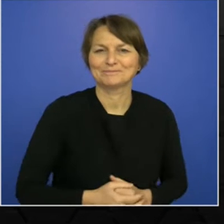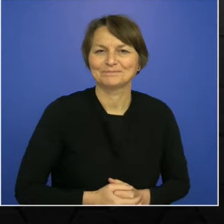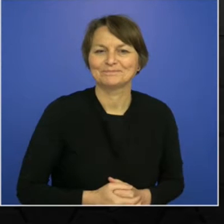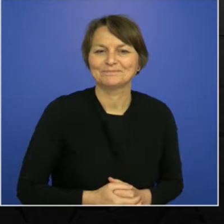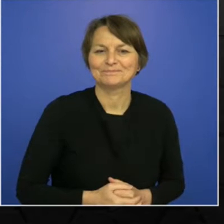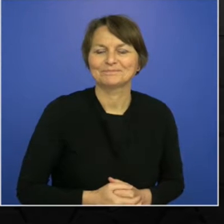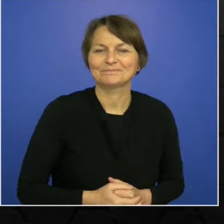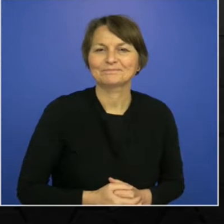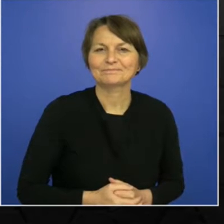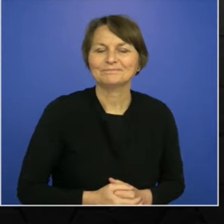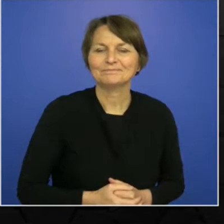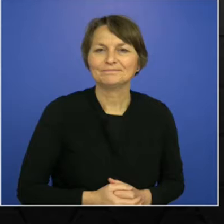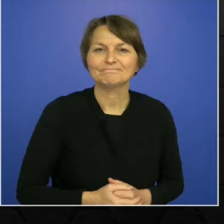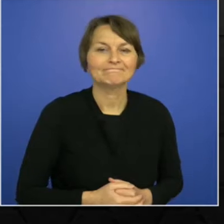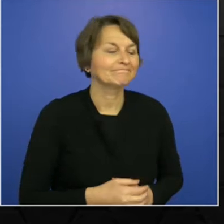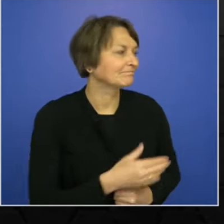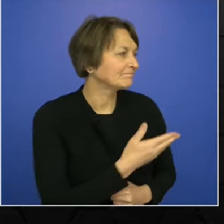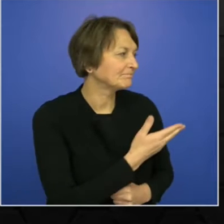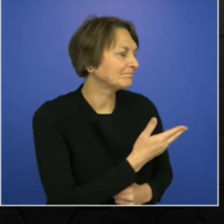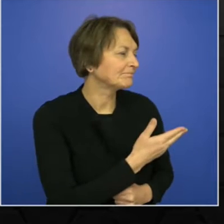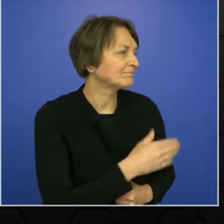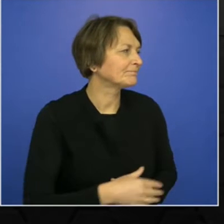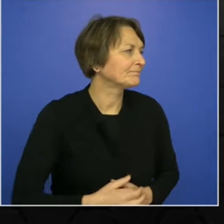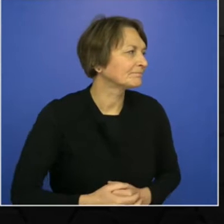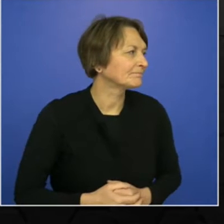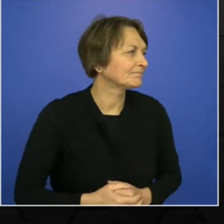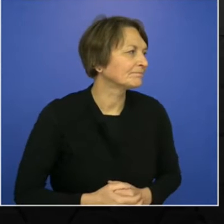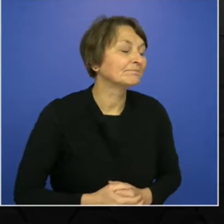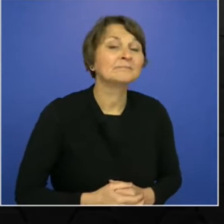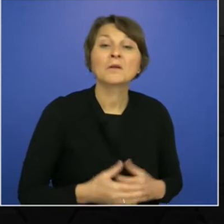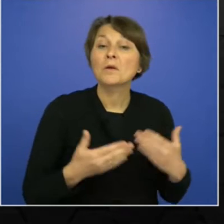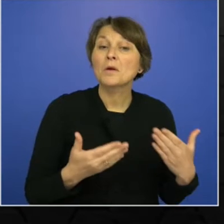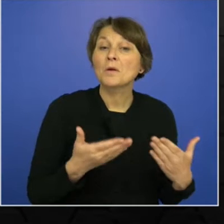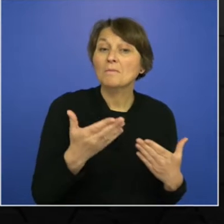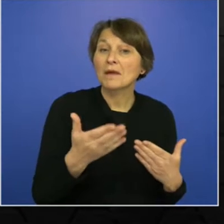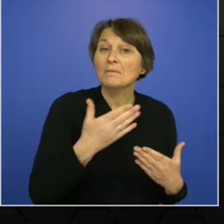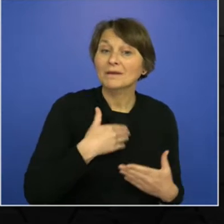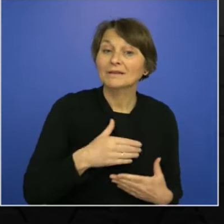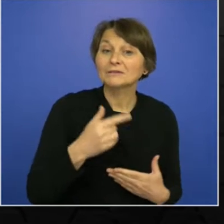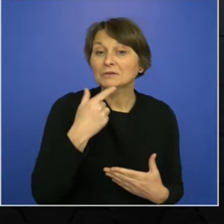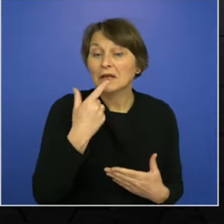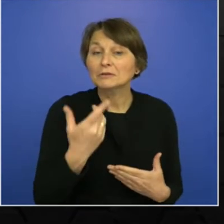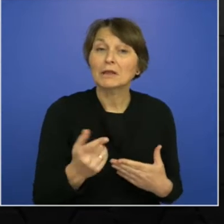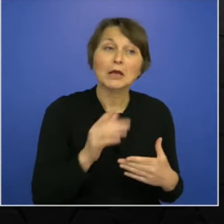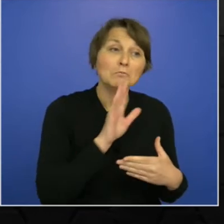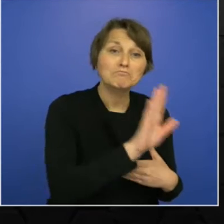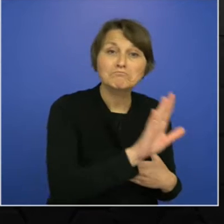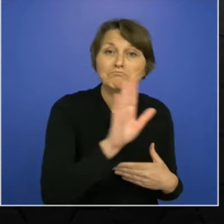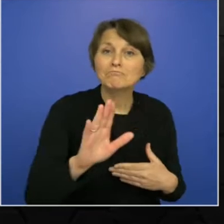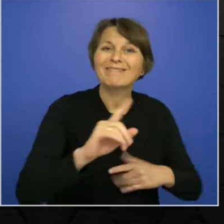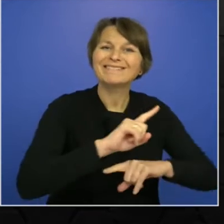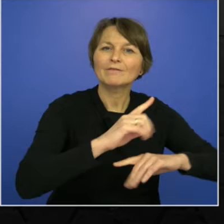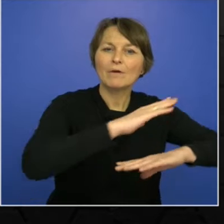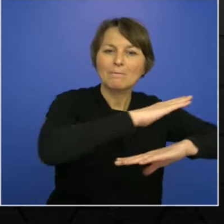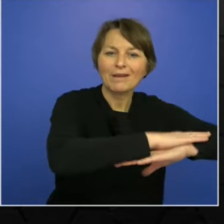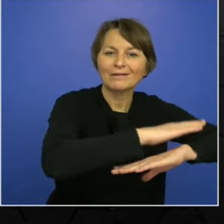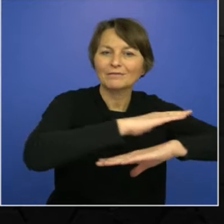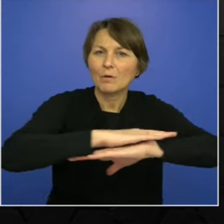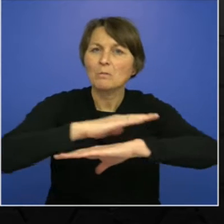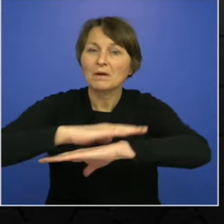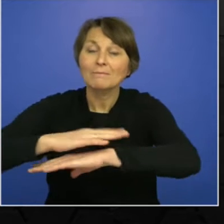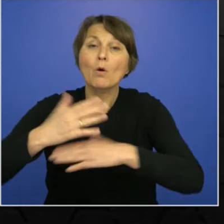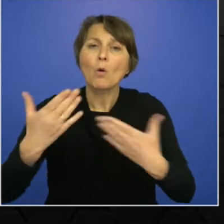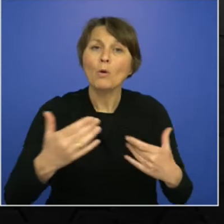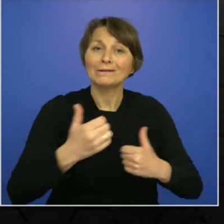that maybe, as you will see later, the Azure HealthBot service, we see an automated platform. We see that we can create our own custom